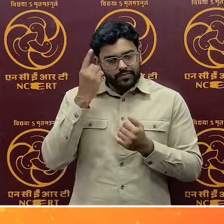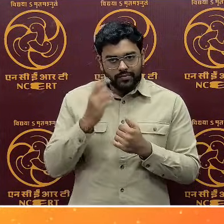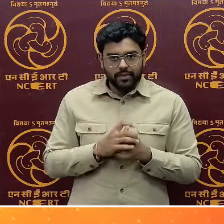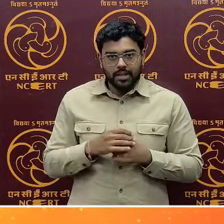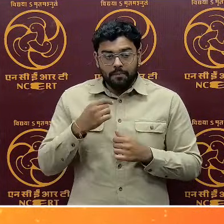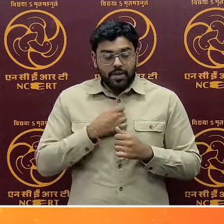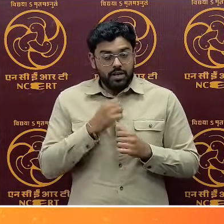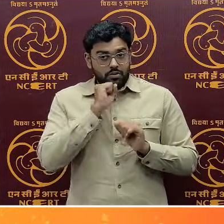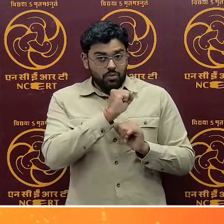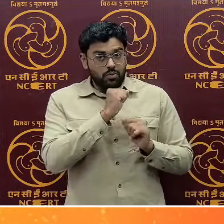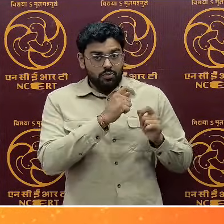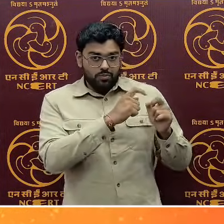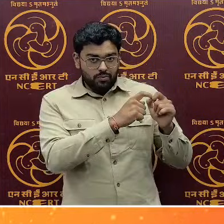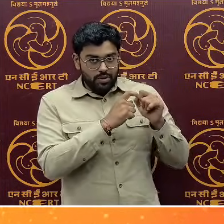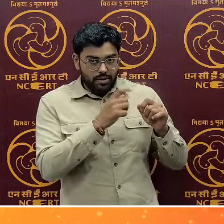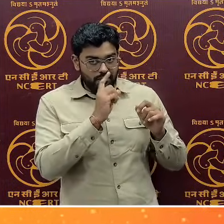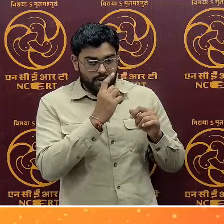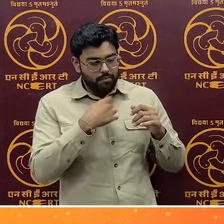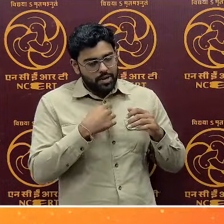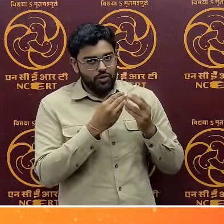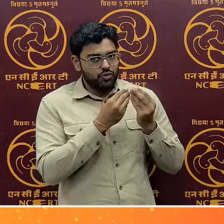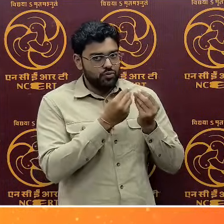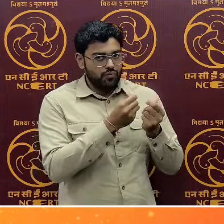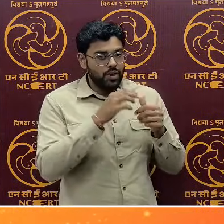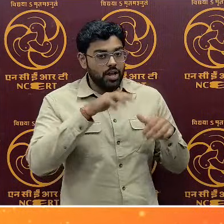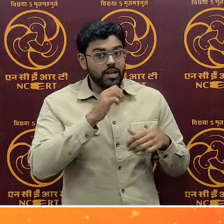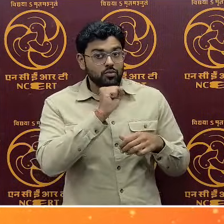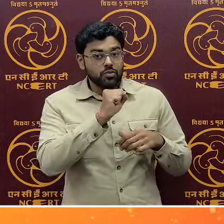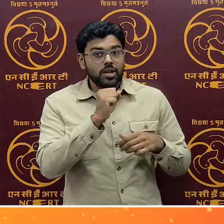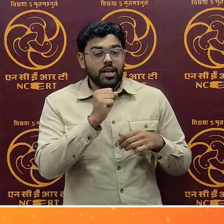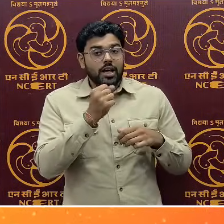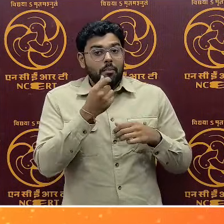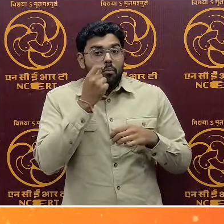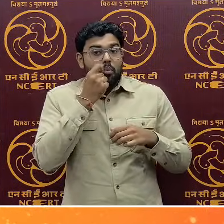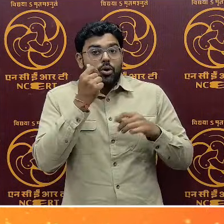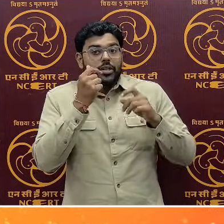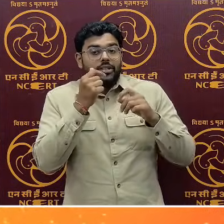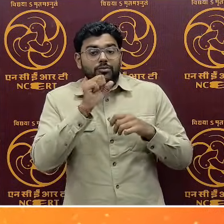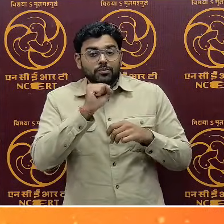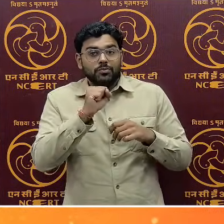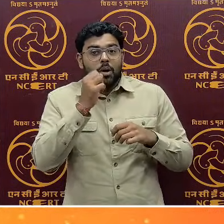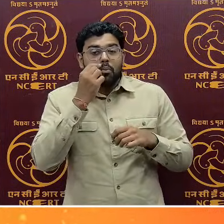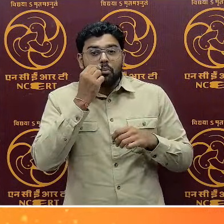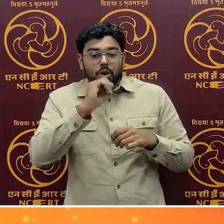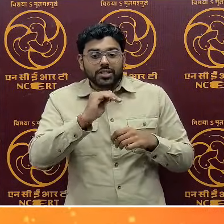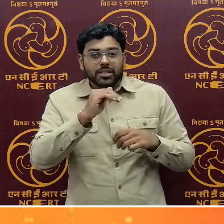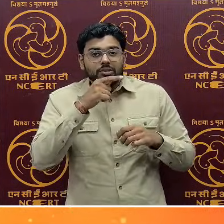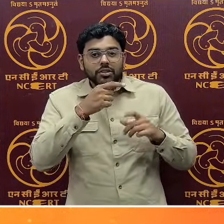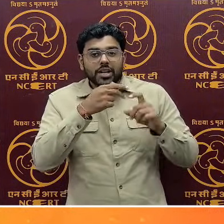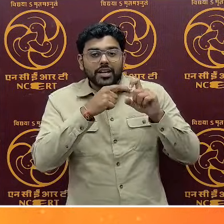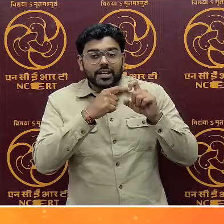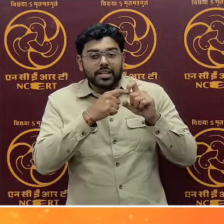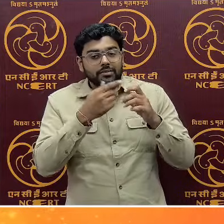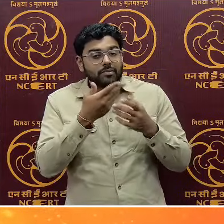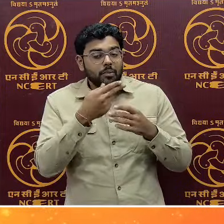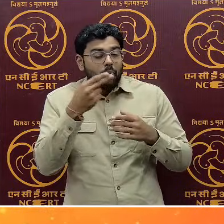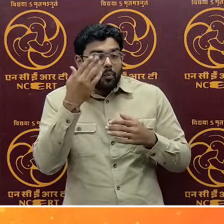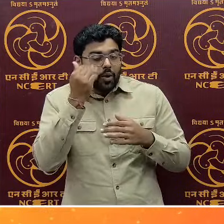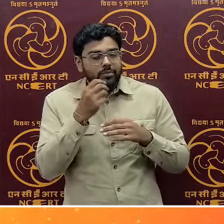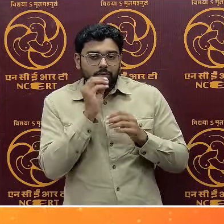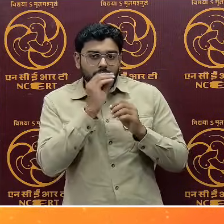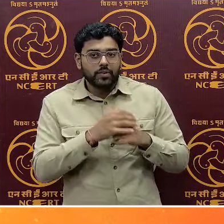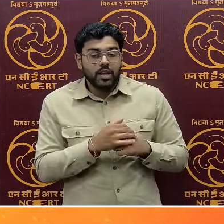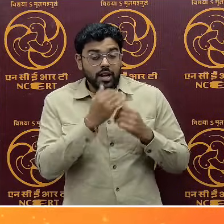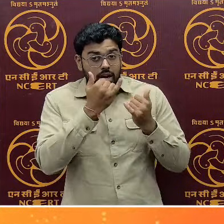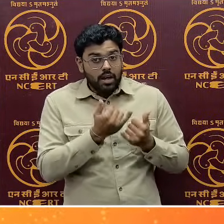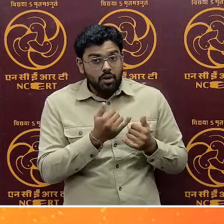one question for you, that how this boy got this name. Encyclopedia Brown was a very interesting name indeed. So now you tell